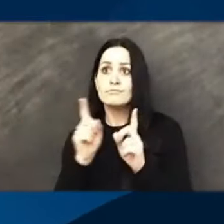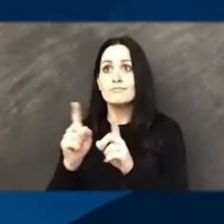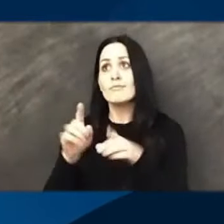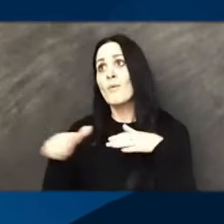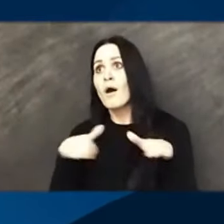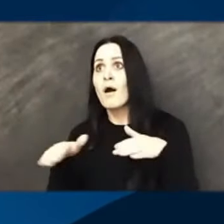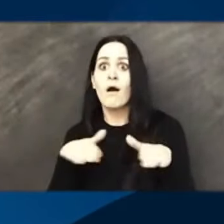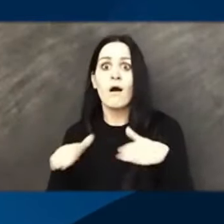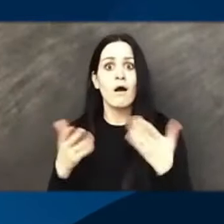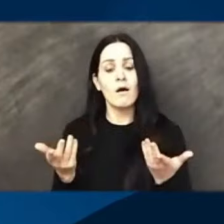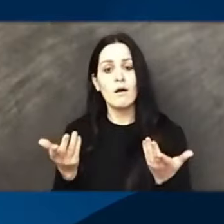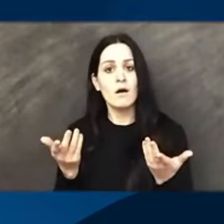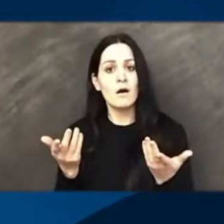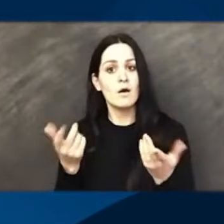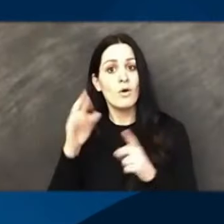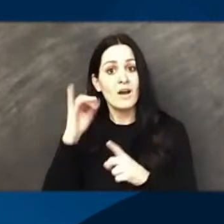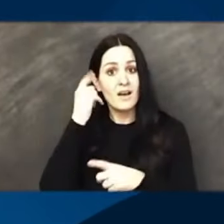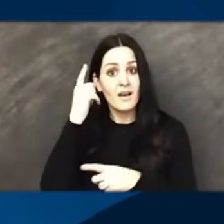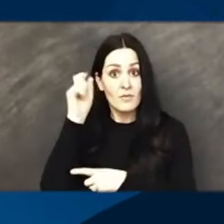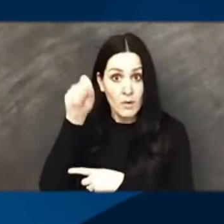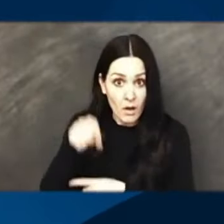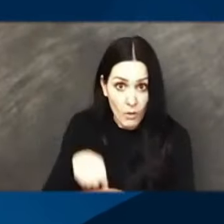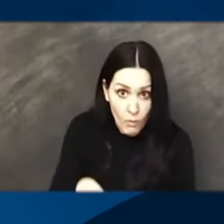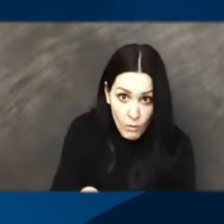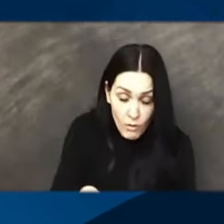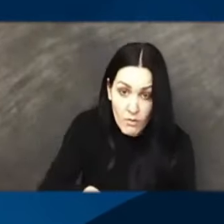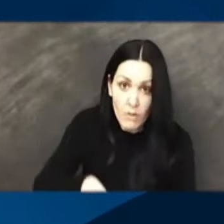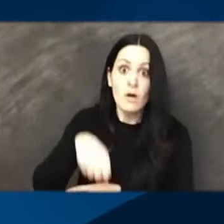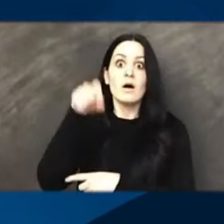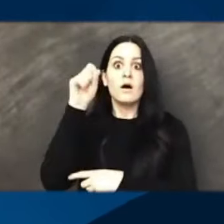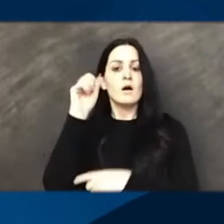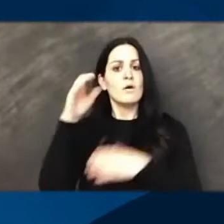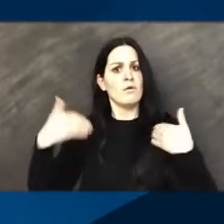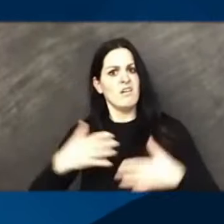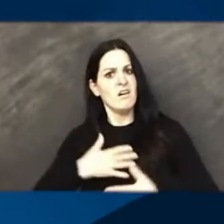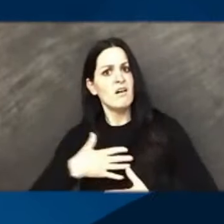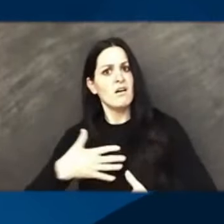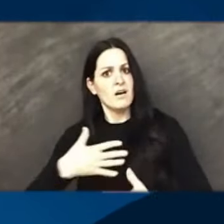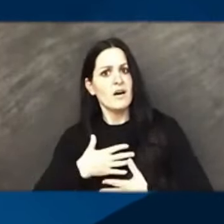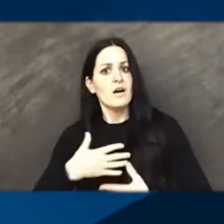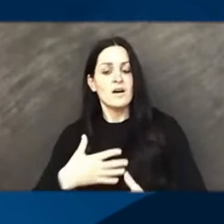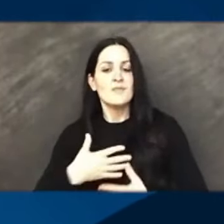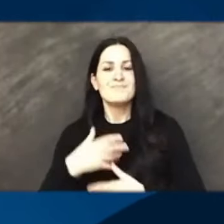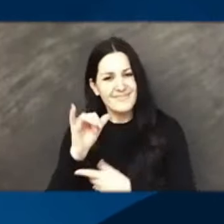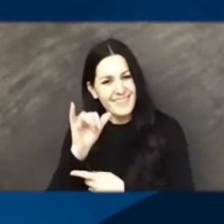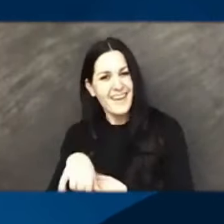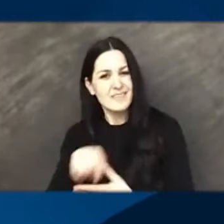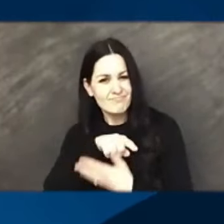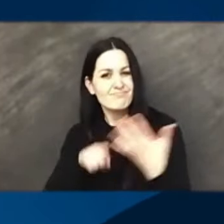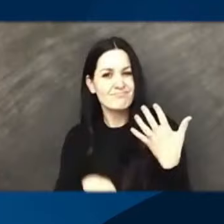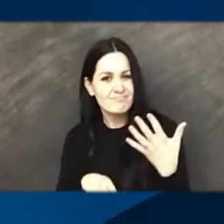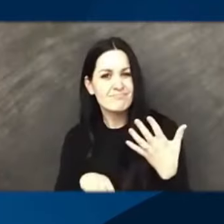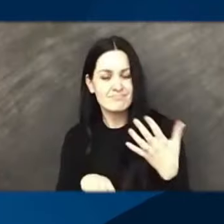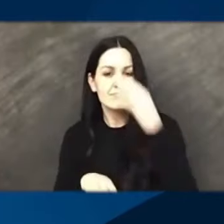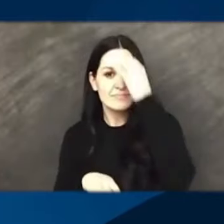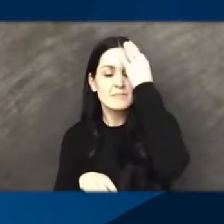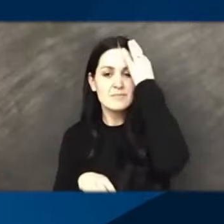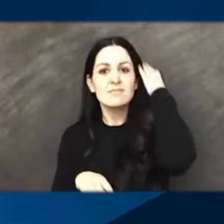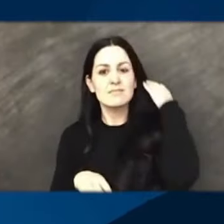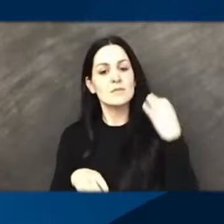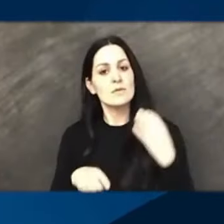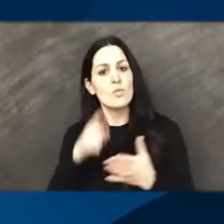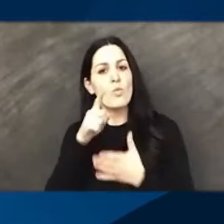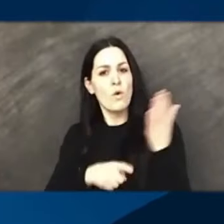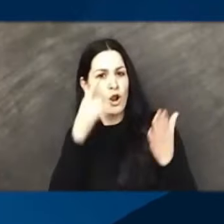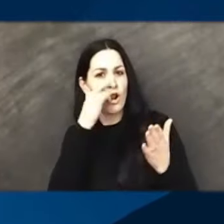when you bend over and sit up. And so those are the ways I think of primarily in a lot